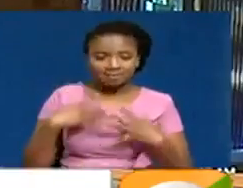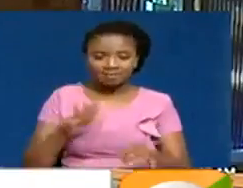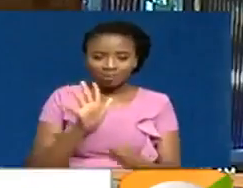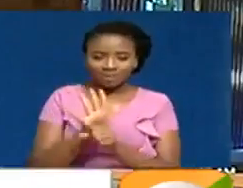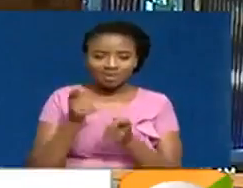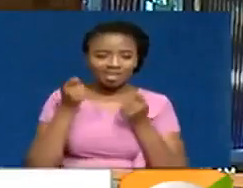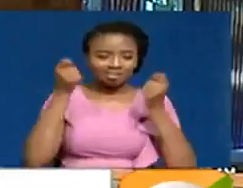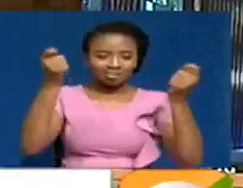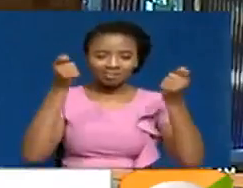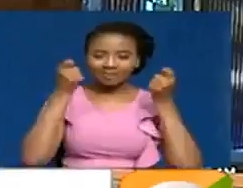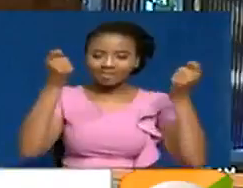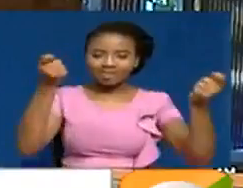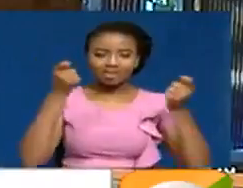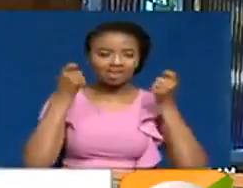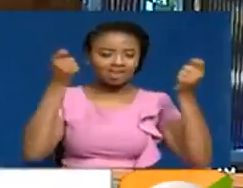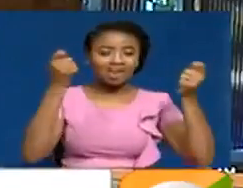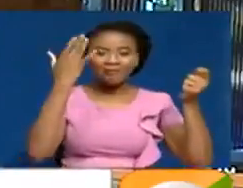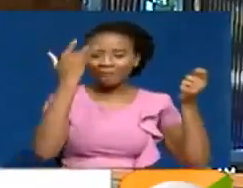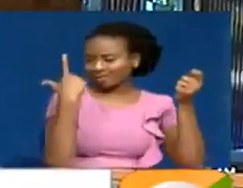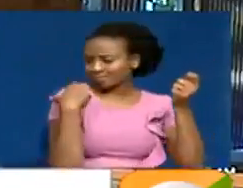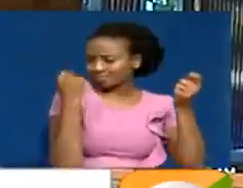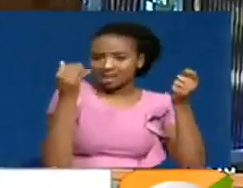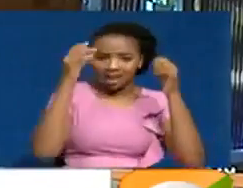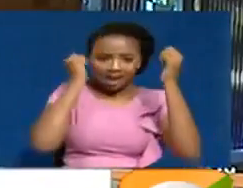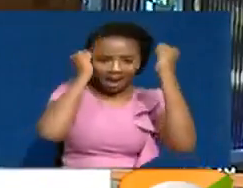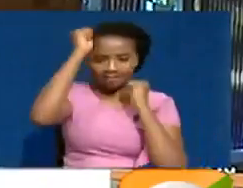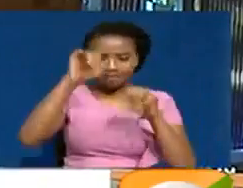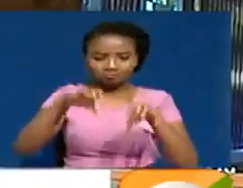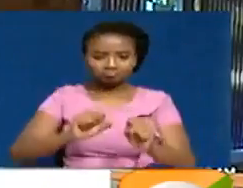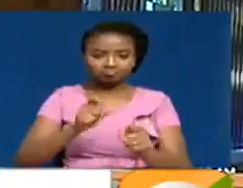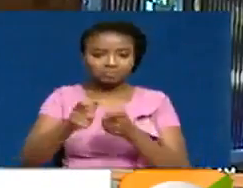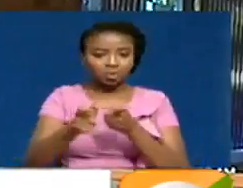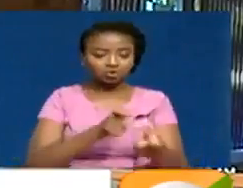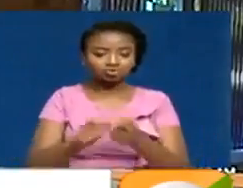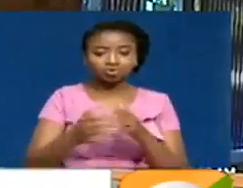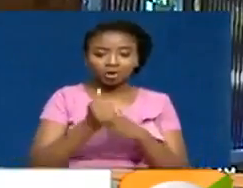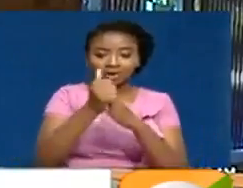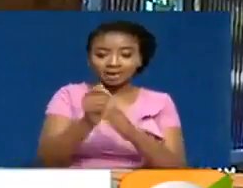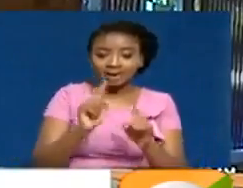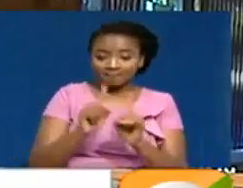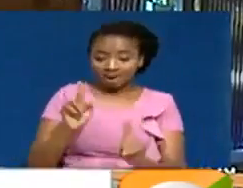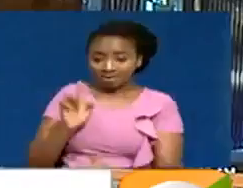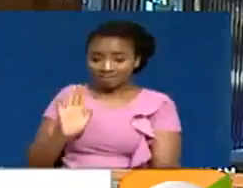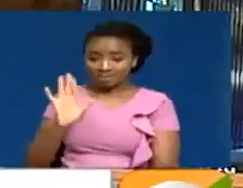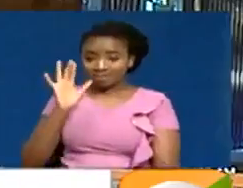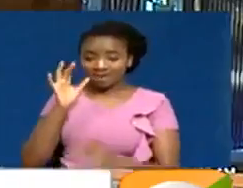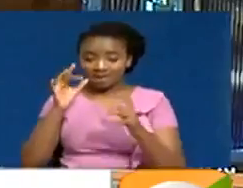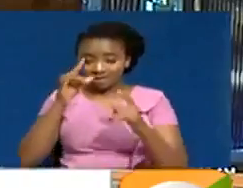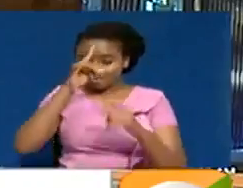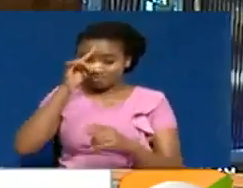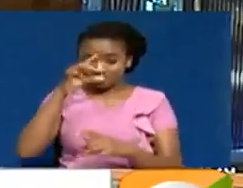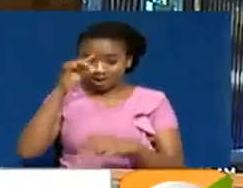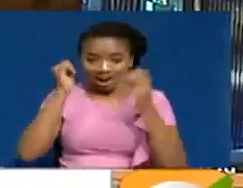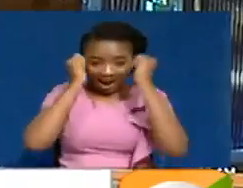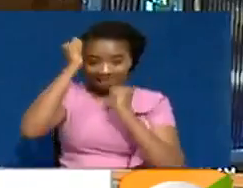capital, Khartoum, and around the country following a military takeover. Coup leader General Abdel Fattah dissolved